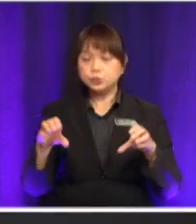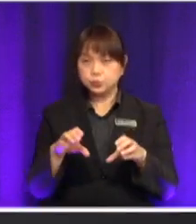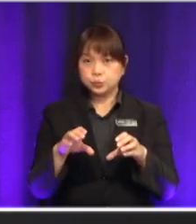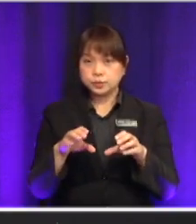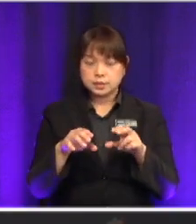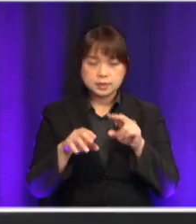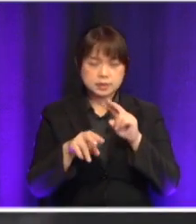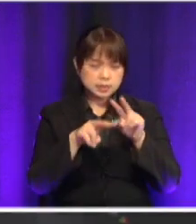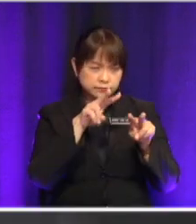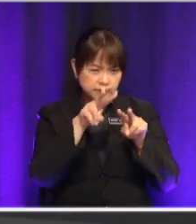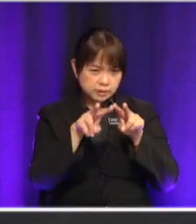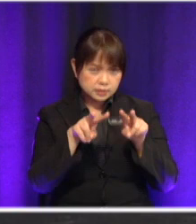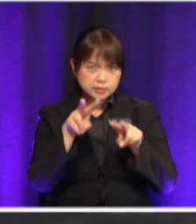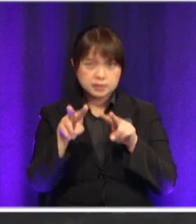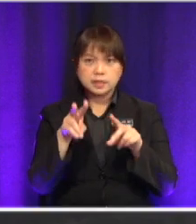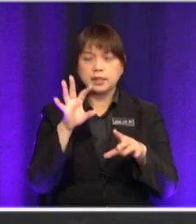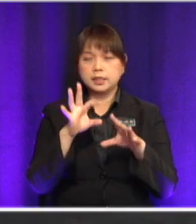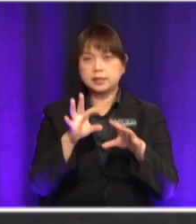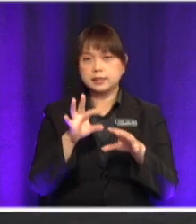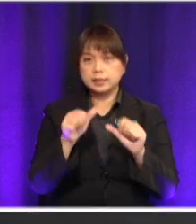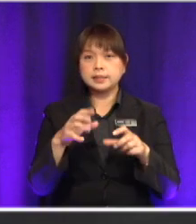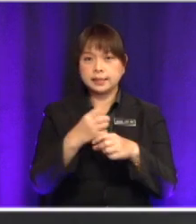a mobile phone?